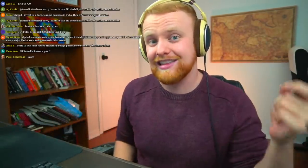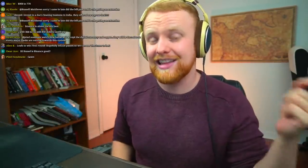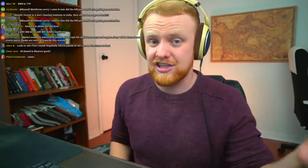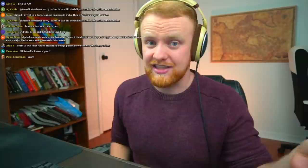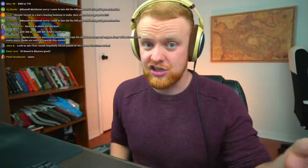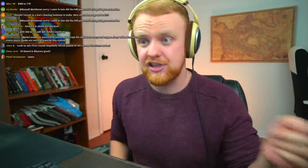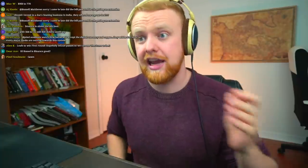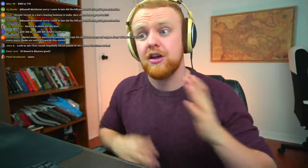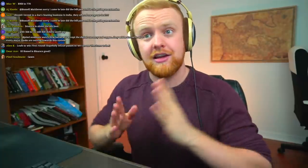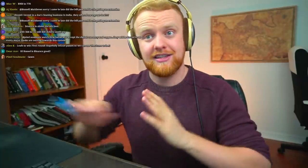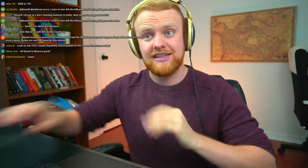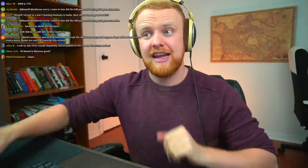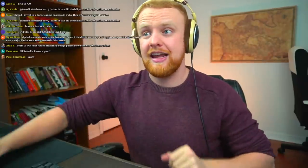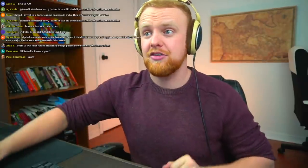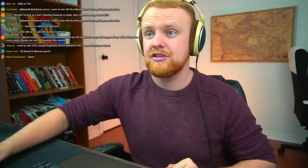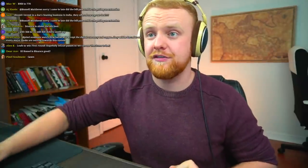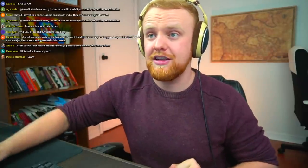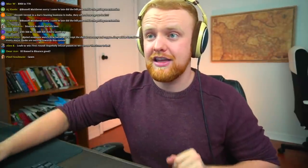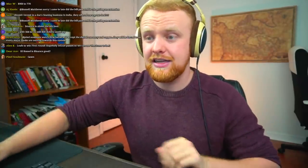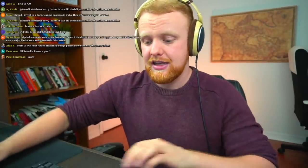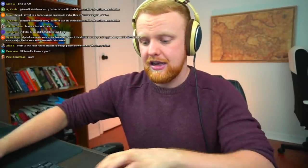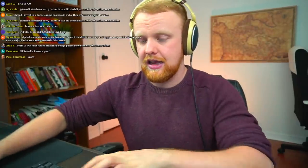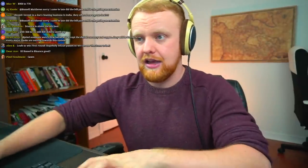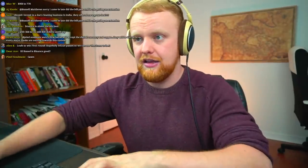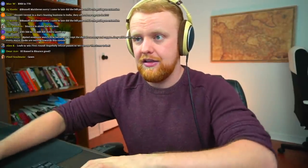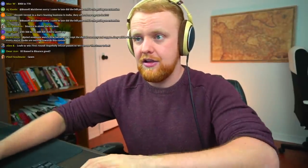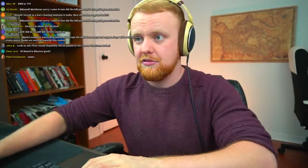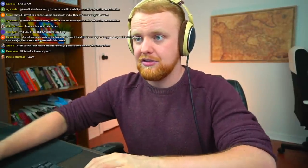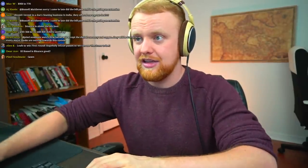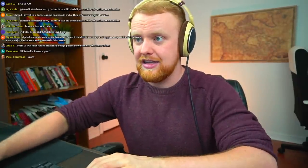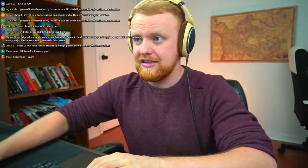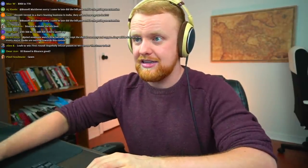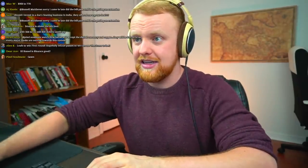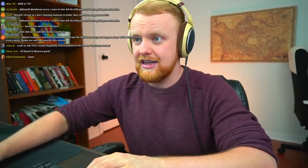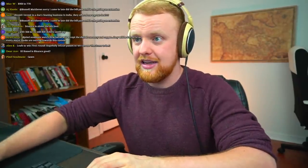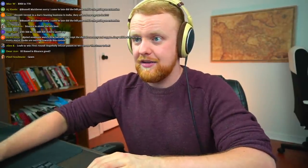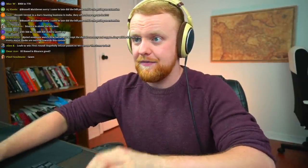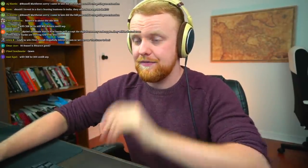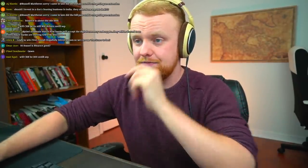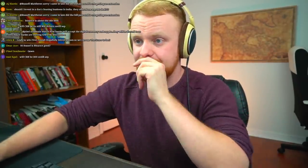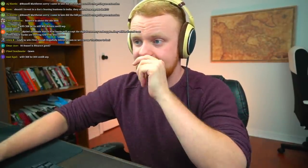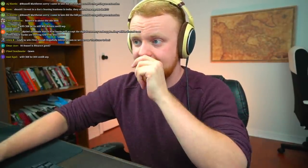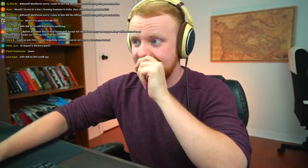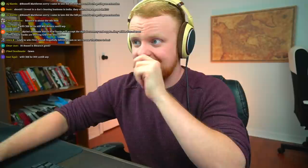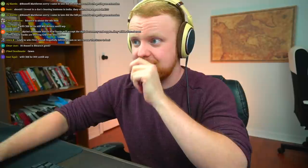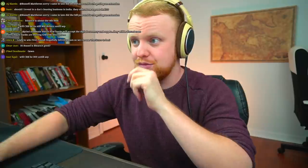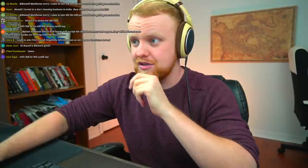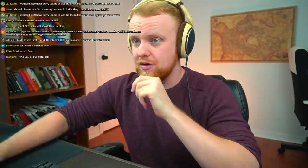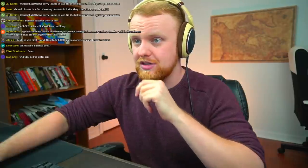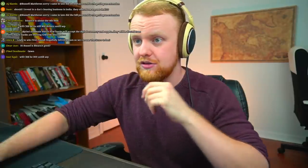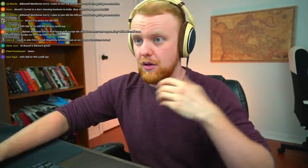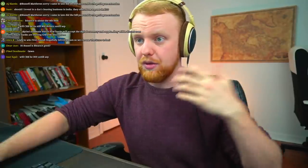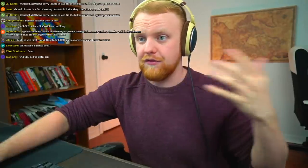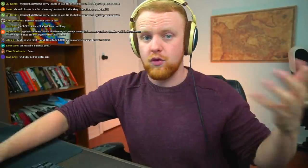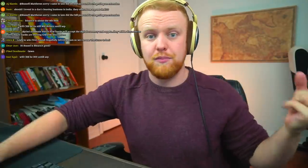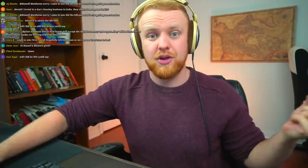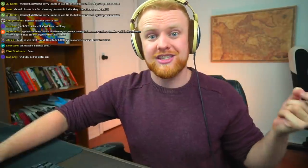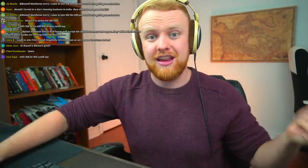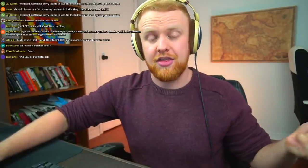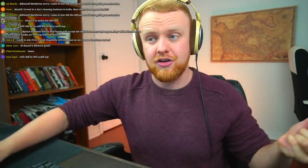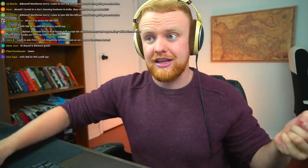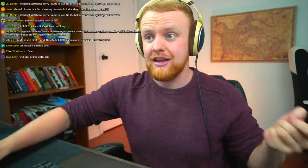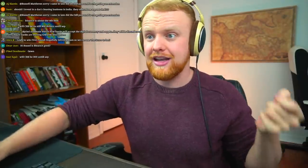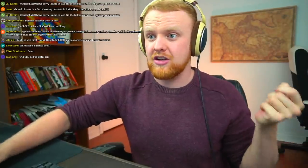have to see the legislation now. Now today, Chrystia Freeland released the fact that she was going to bring forward